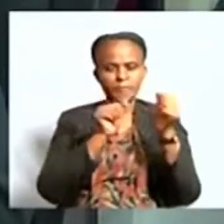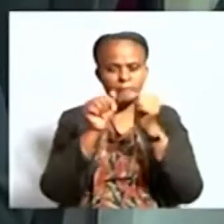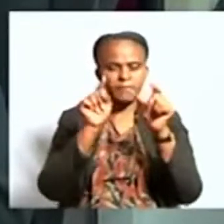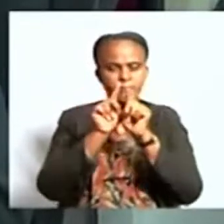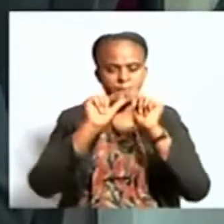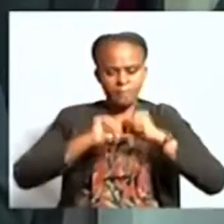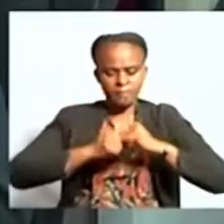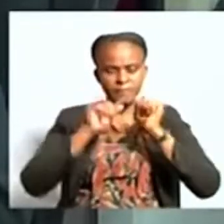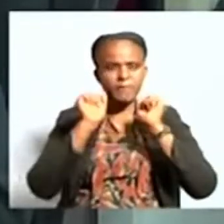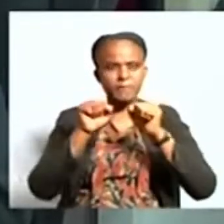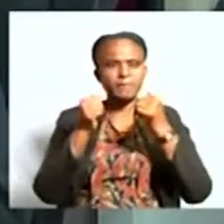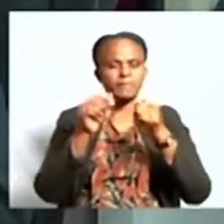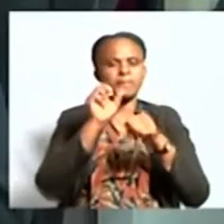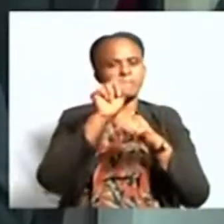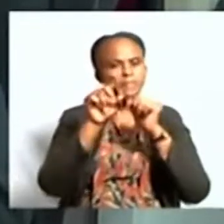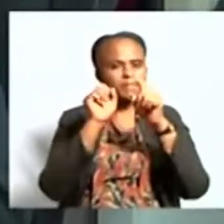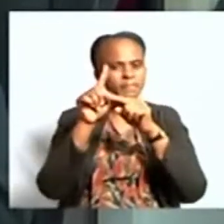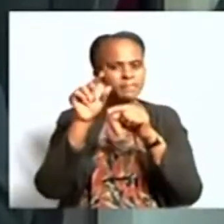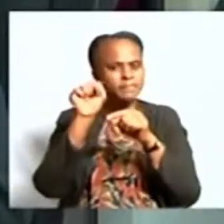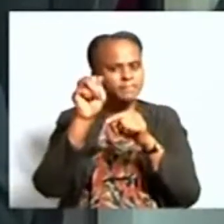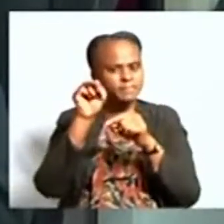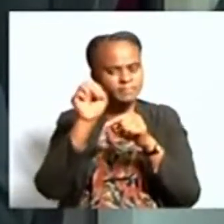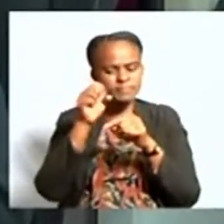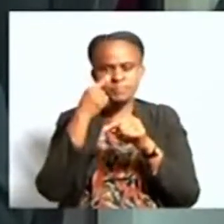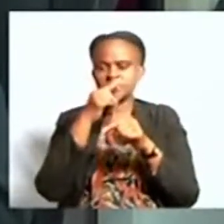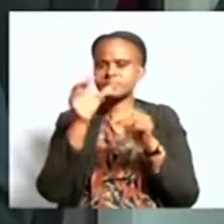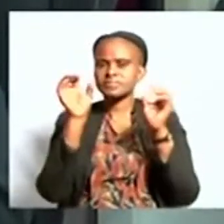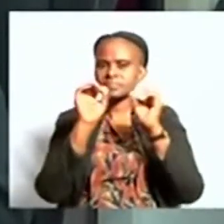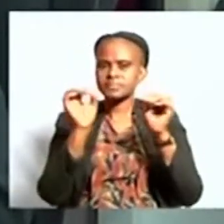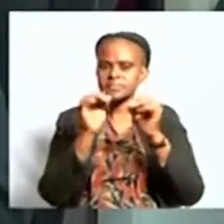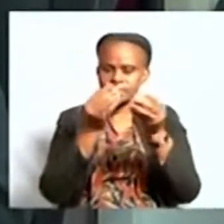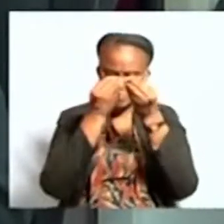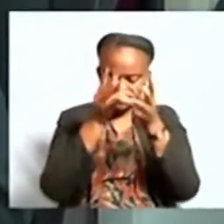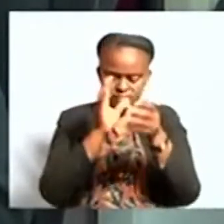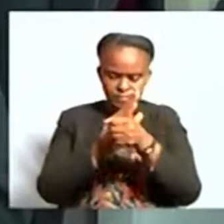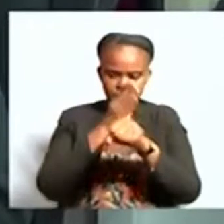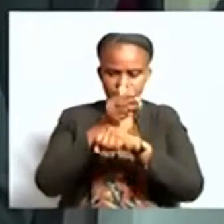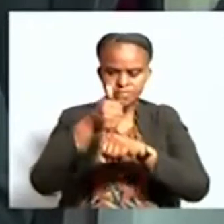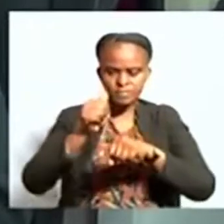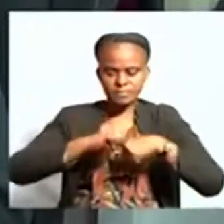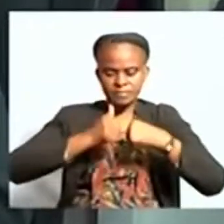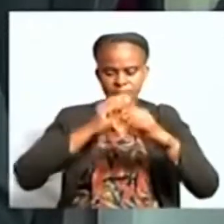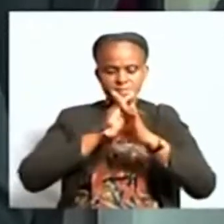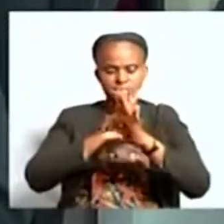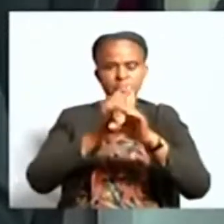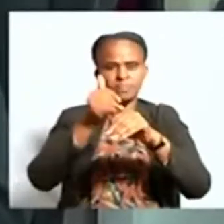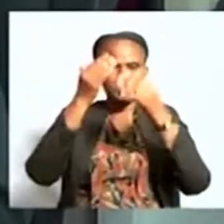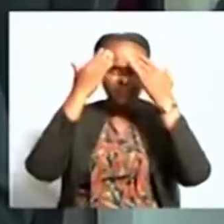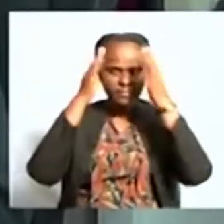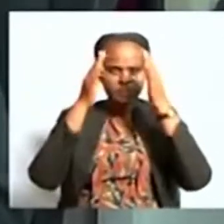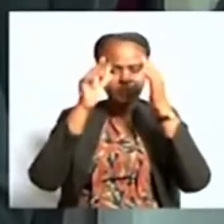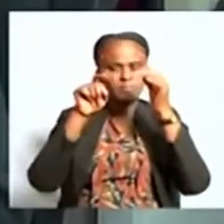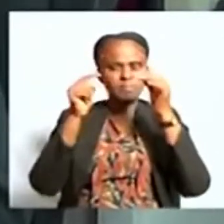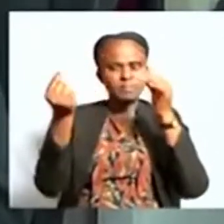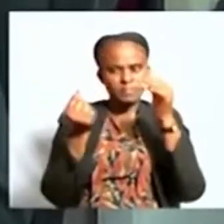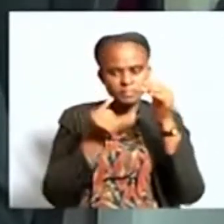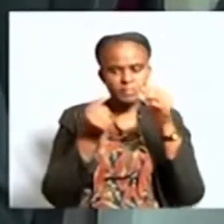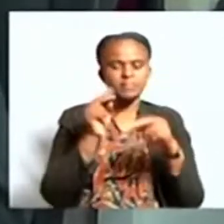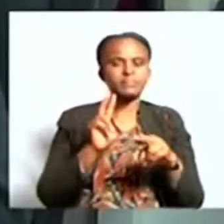now able to send SMSs to those who are non-compliant after we block them, so that they are aware that they need to come and